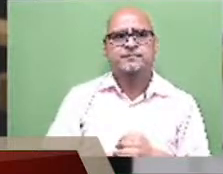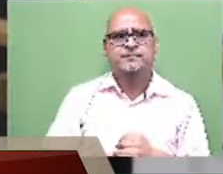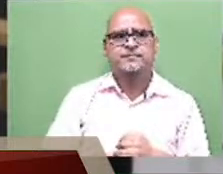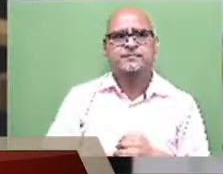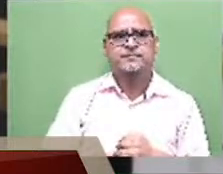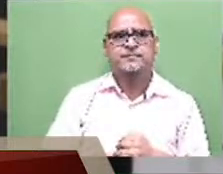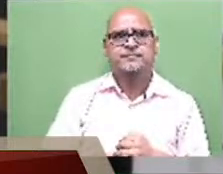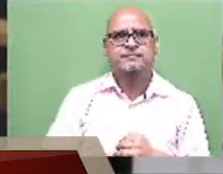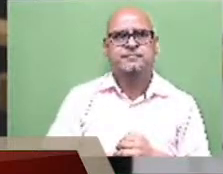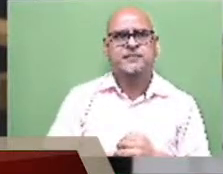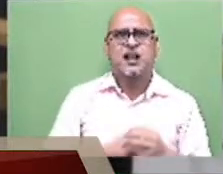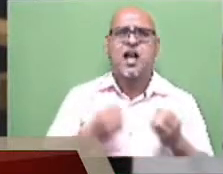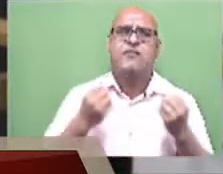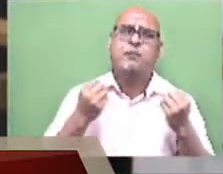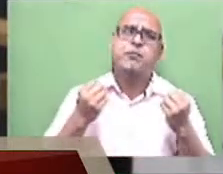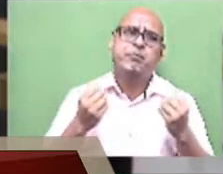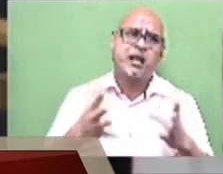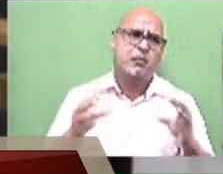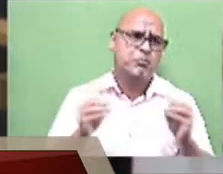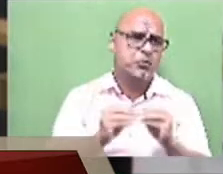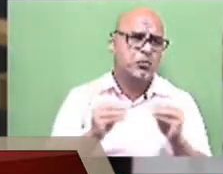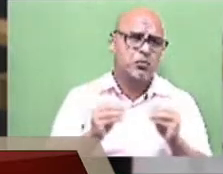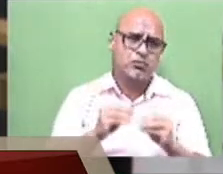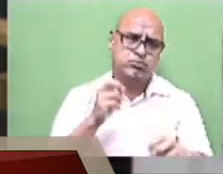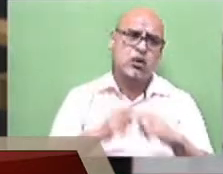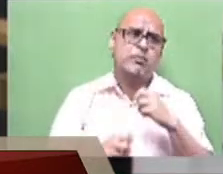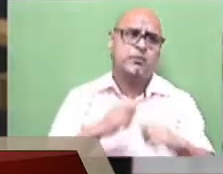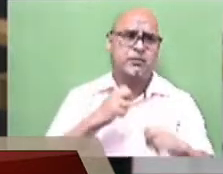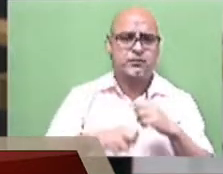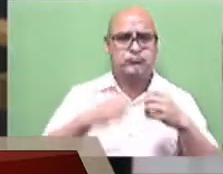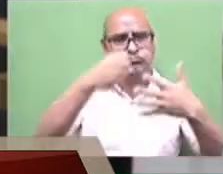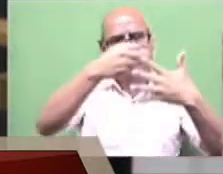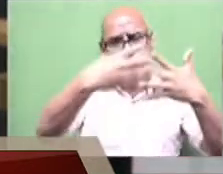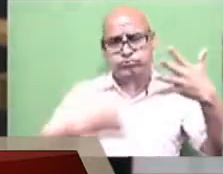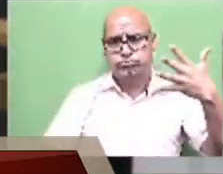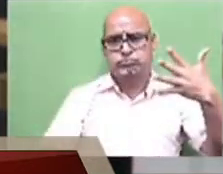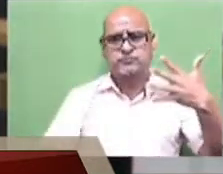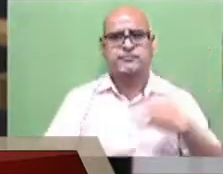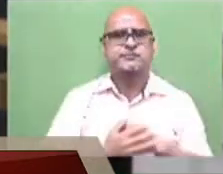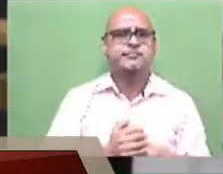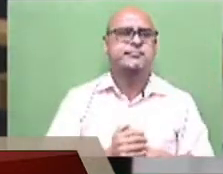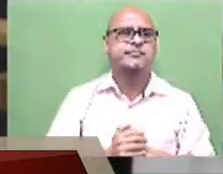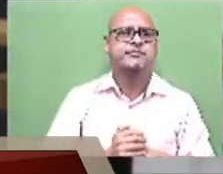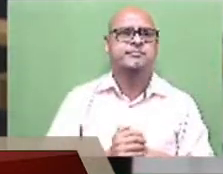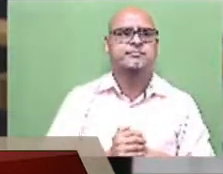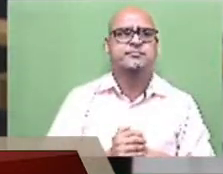other issues where we can raise when it comes to these particular regulations.